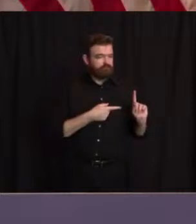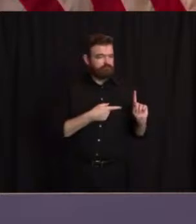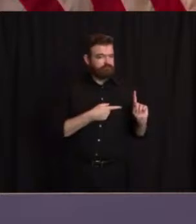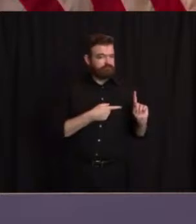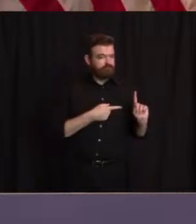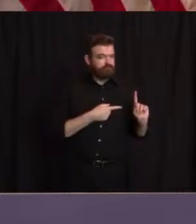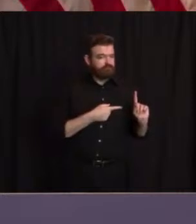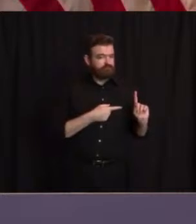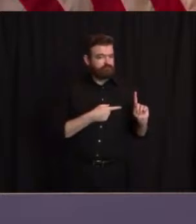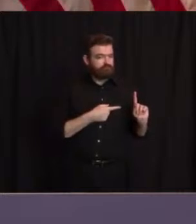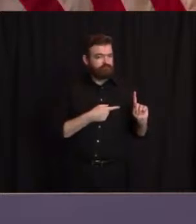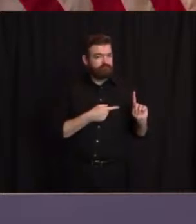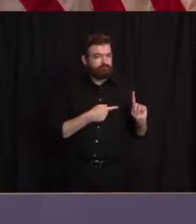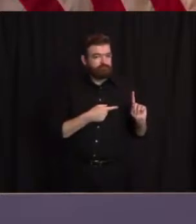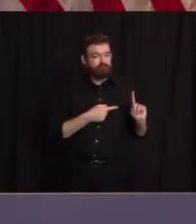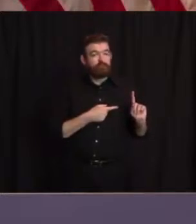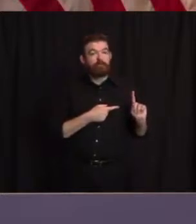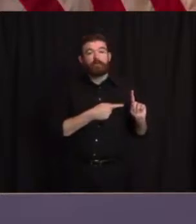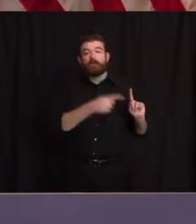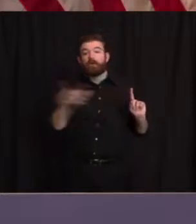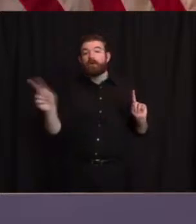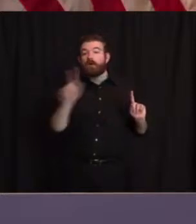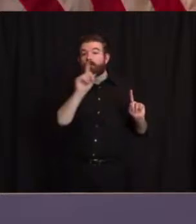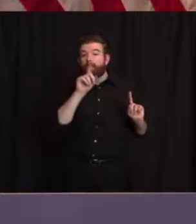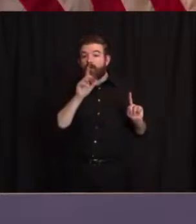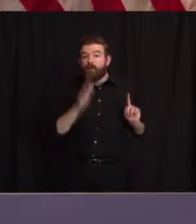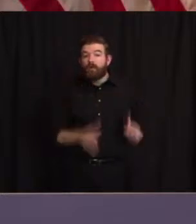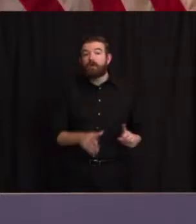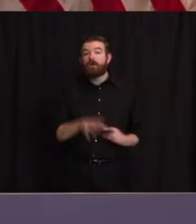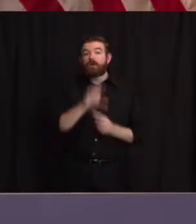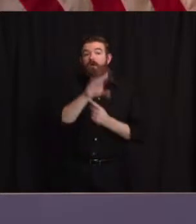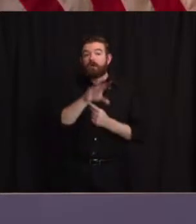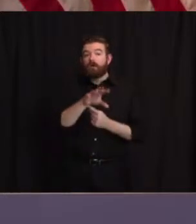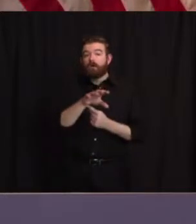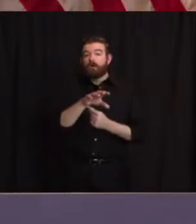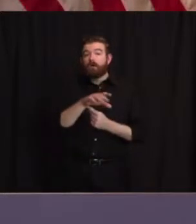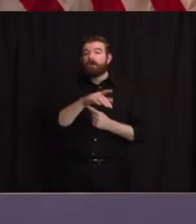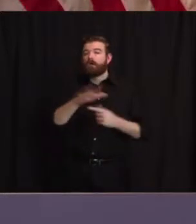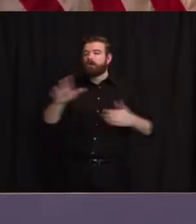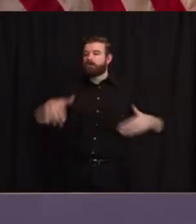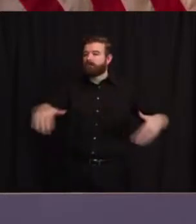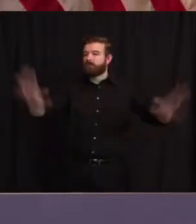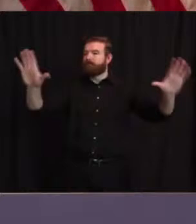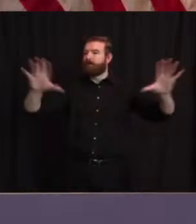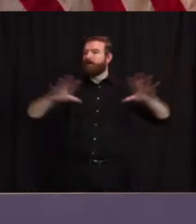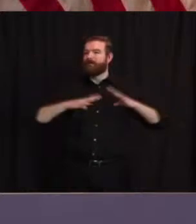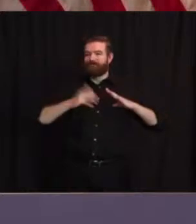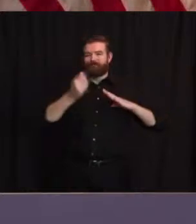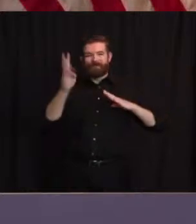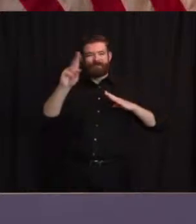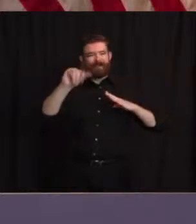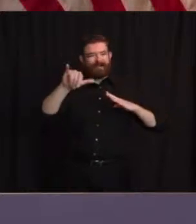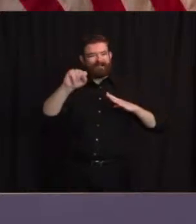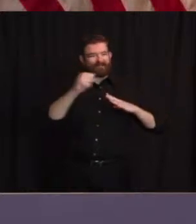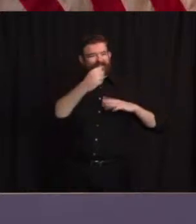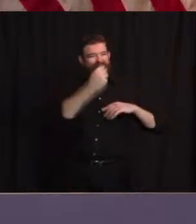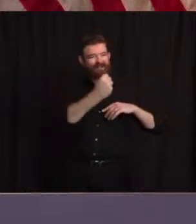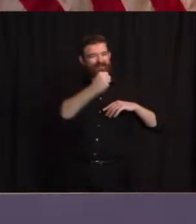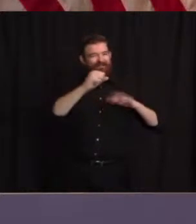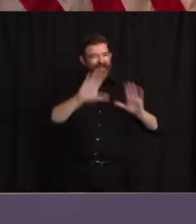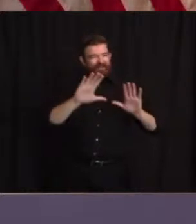a couple of days off here. We will be communicating electronically over the entire weekend, Saturday, Sunday, and